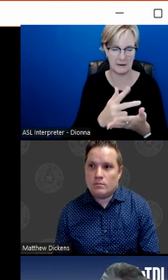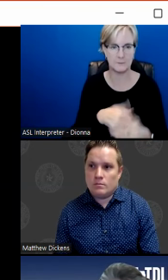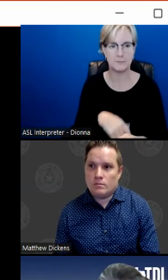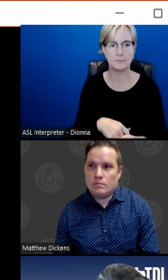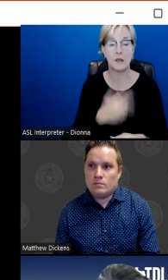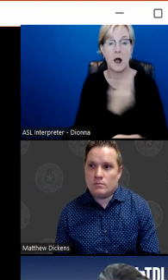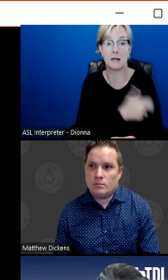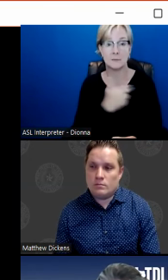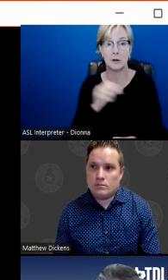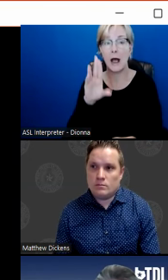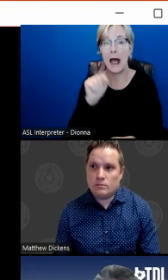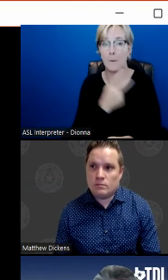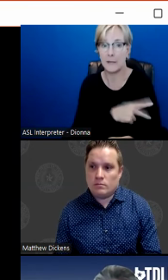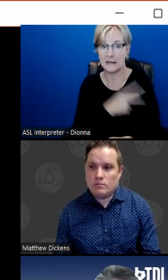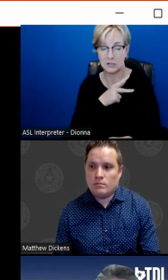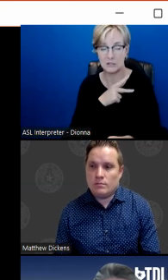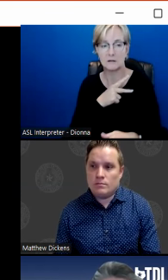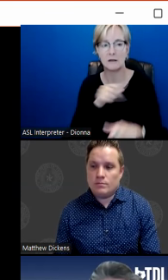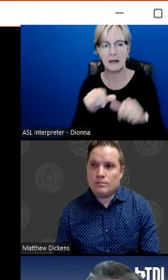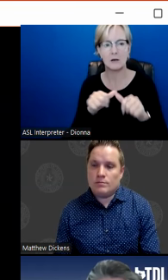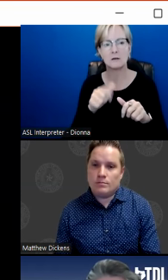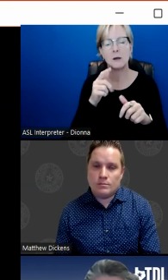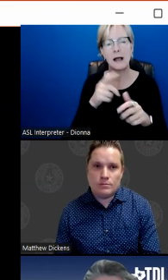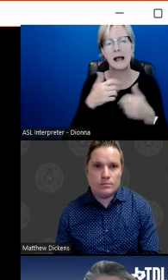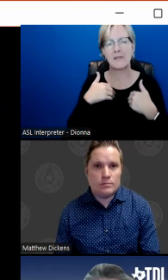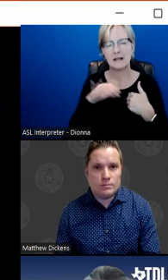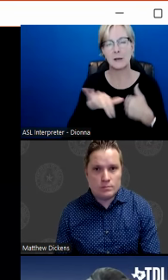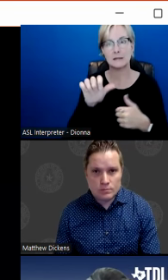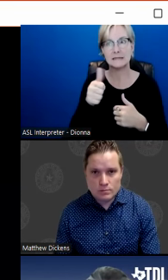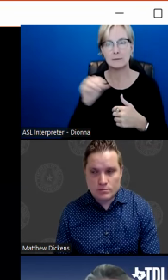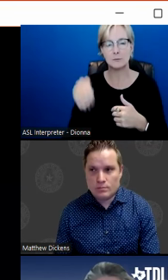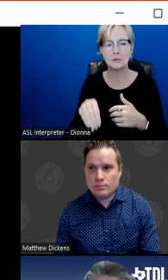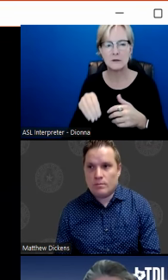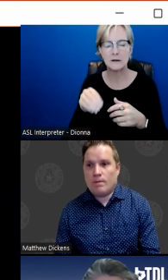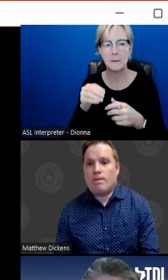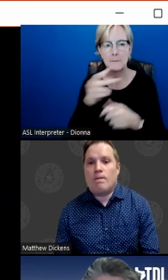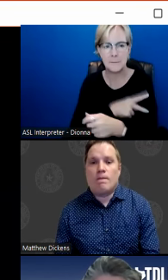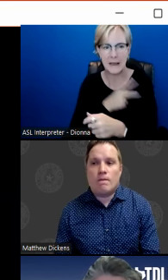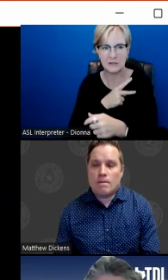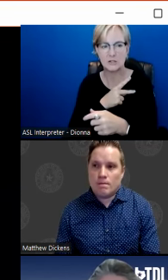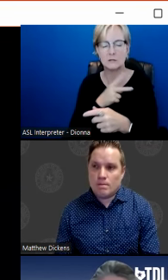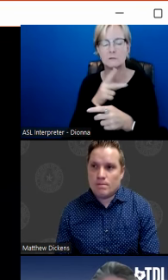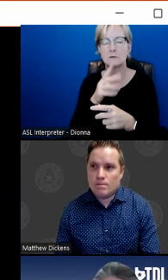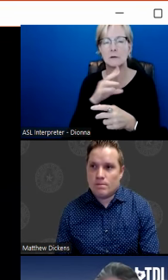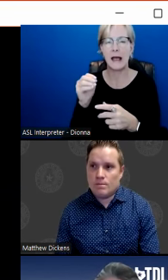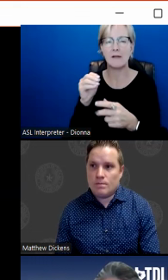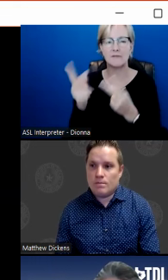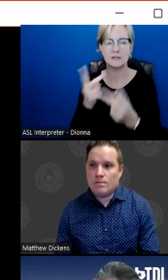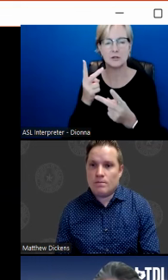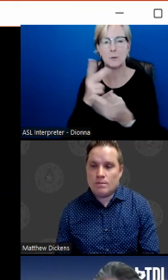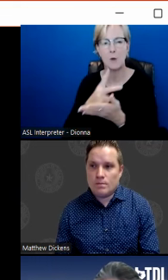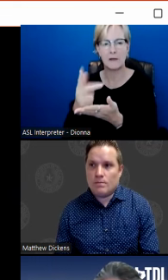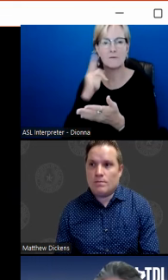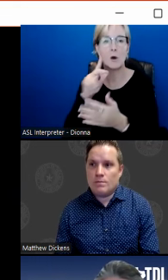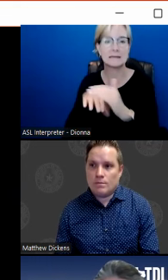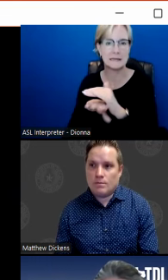Hospital outpatient facilities reserve 10% of the patient and visitor parking for accessible parking. Out of that